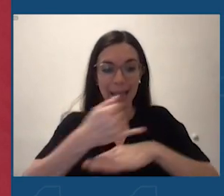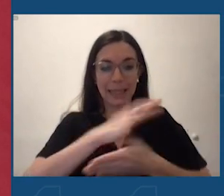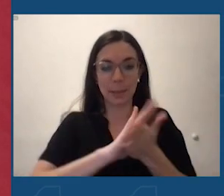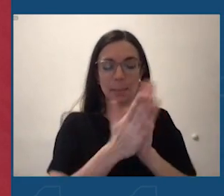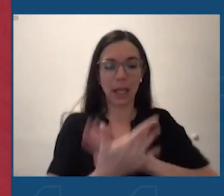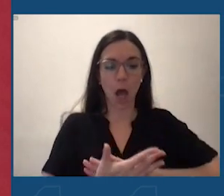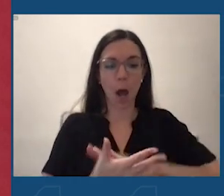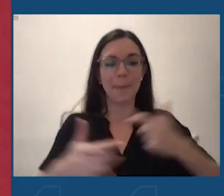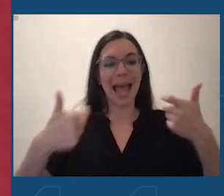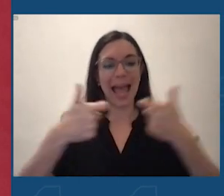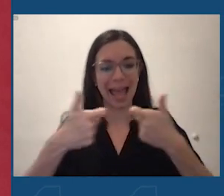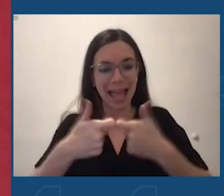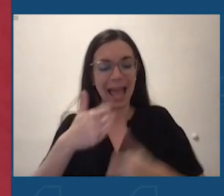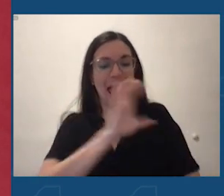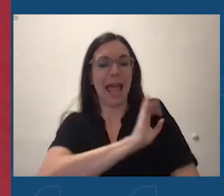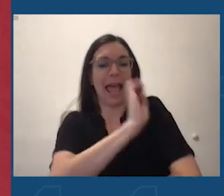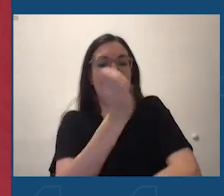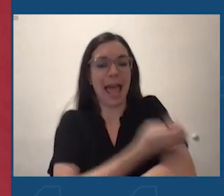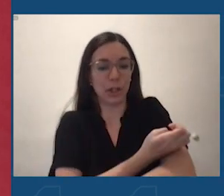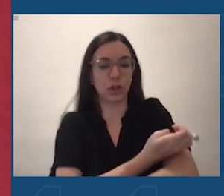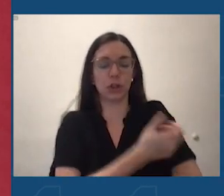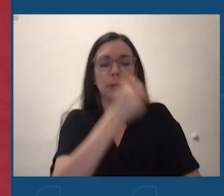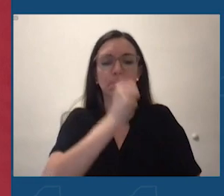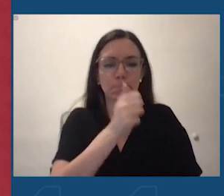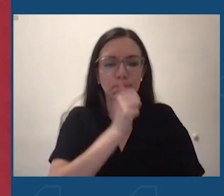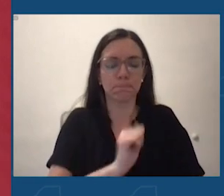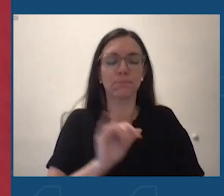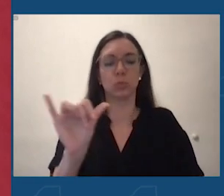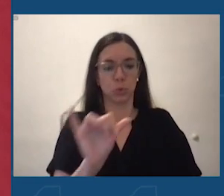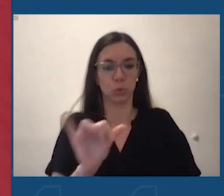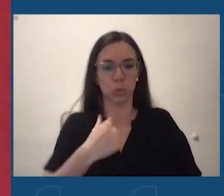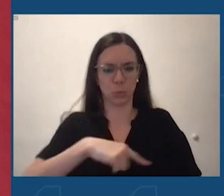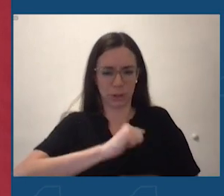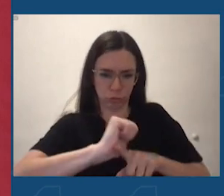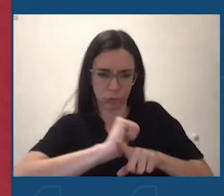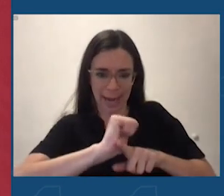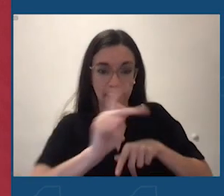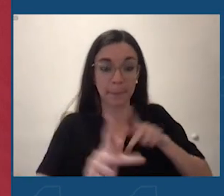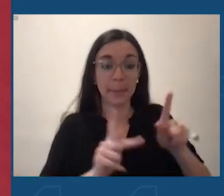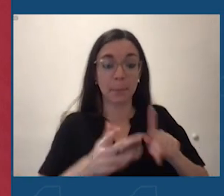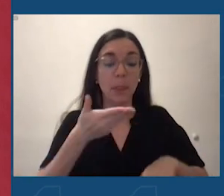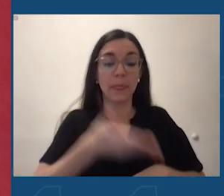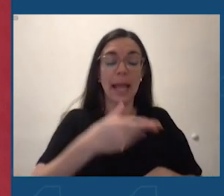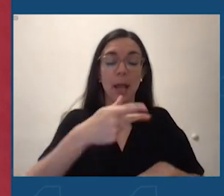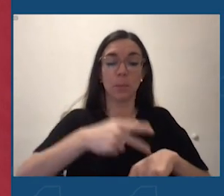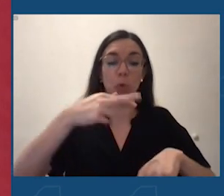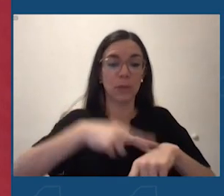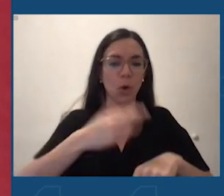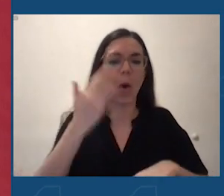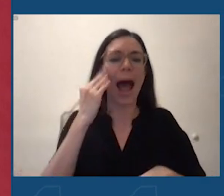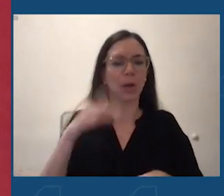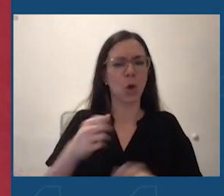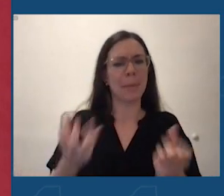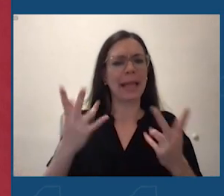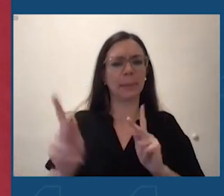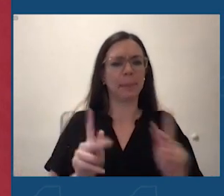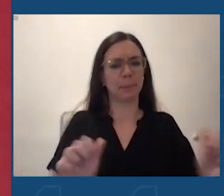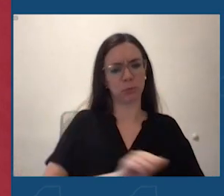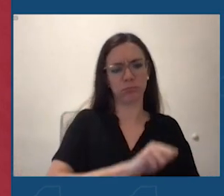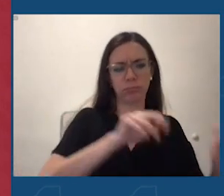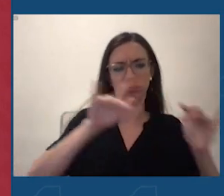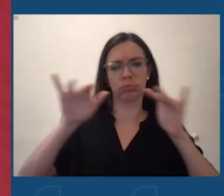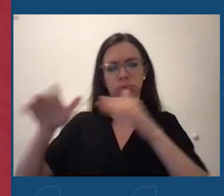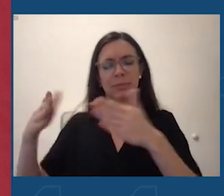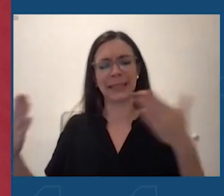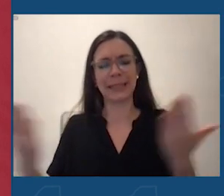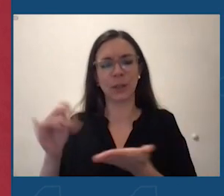well. That's how we empower people. We train the people there. The people are still investing. And I know many people have come here and live here and forget about